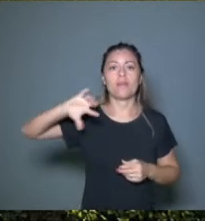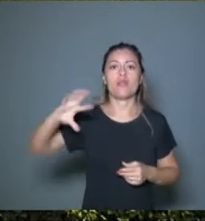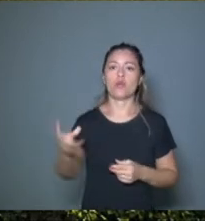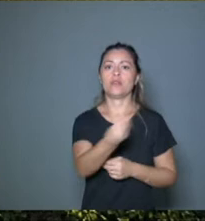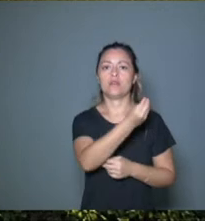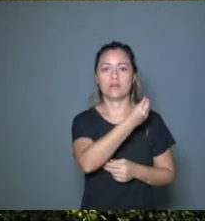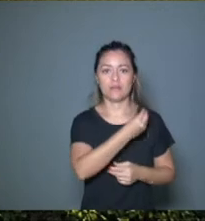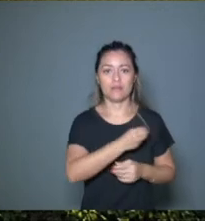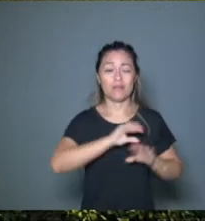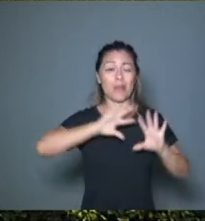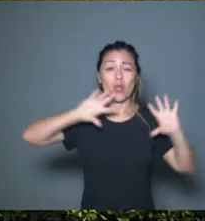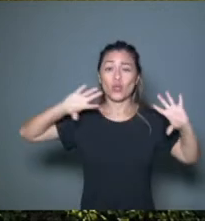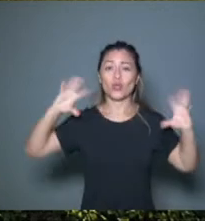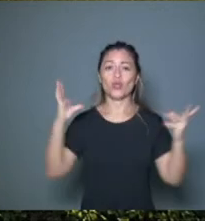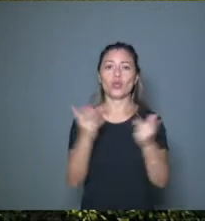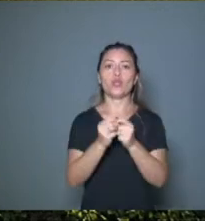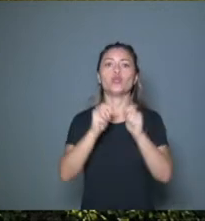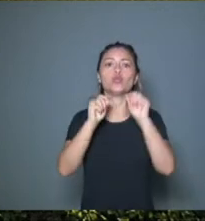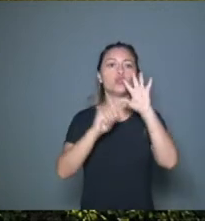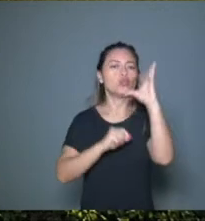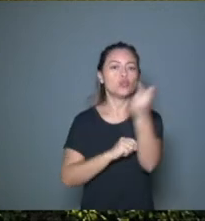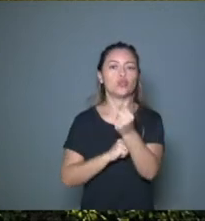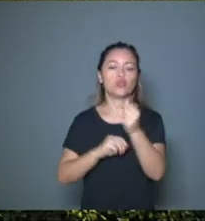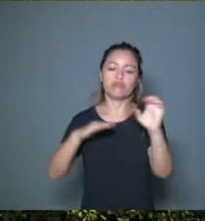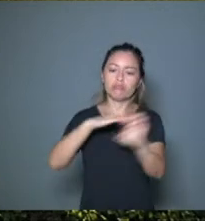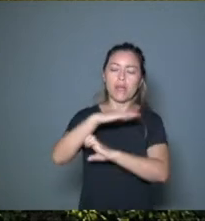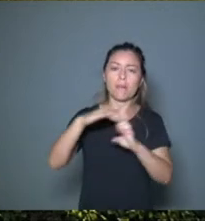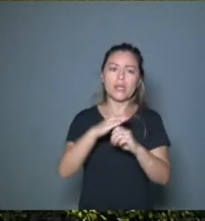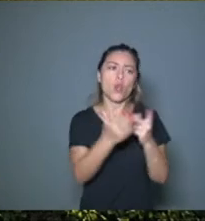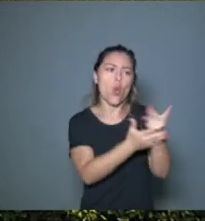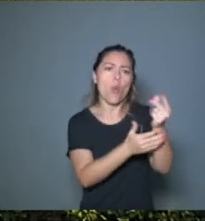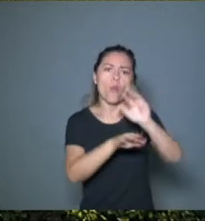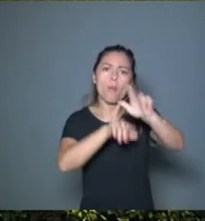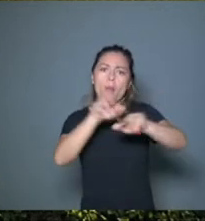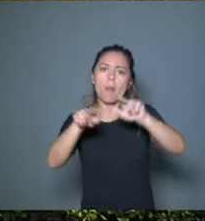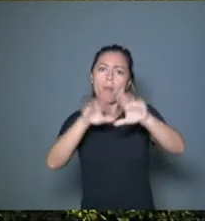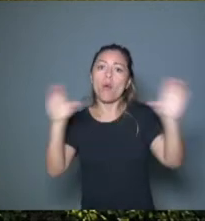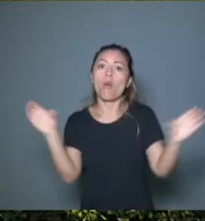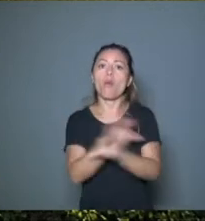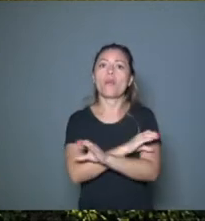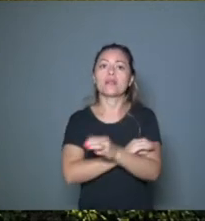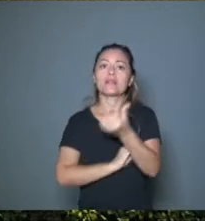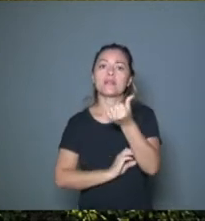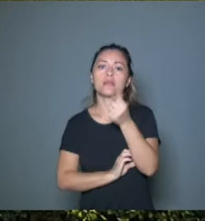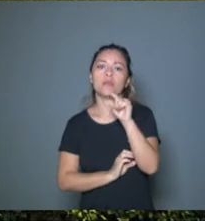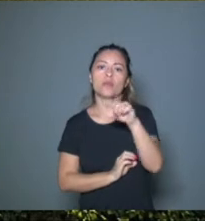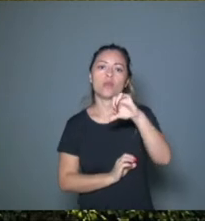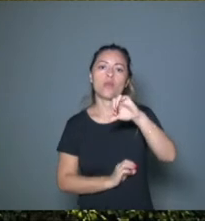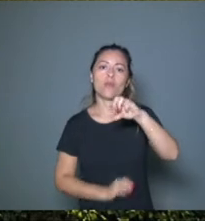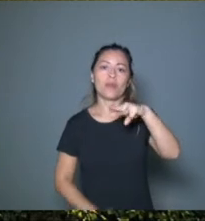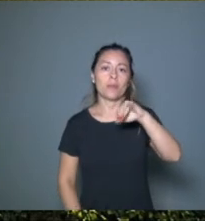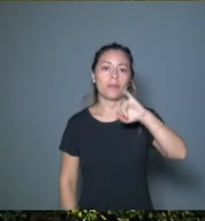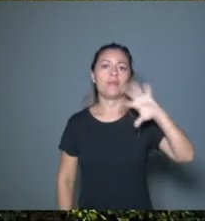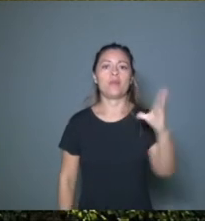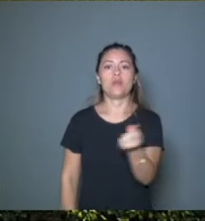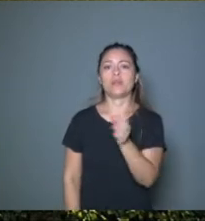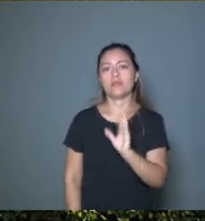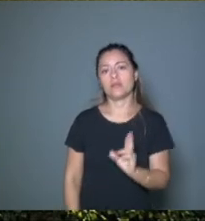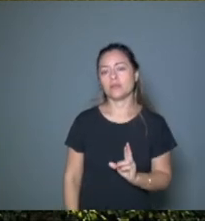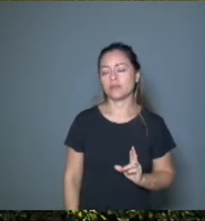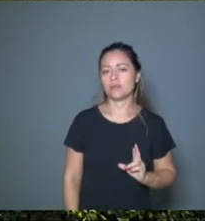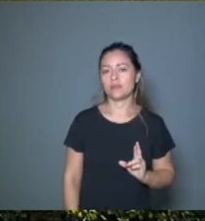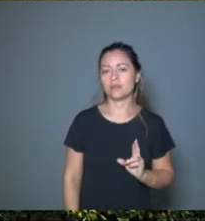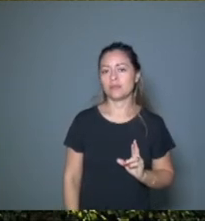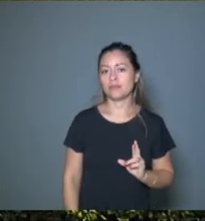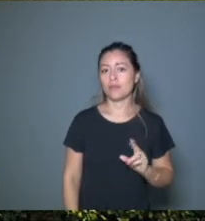3.9 billion reals. And the total company portfolio, because we bought other assets during that period, is 6.9